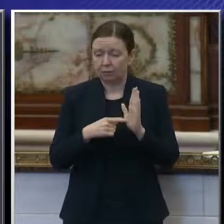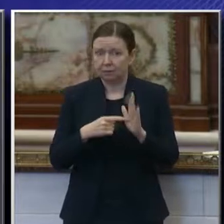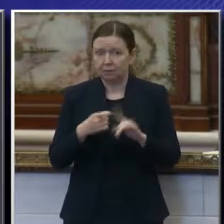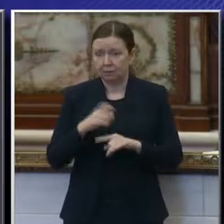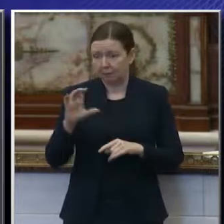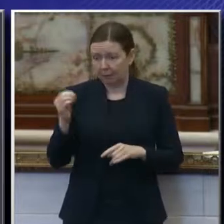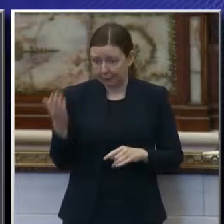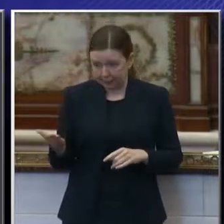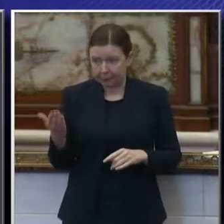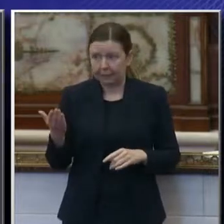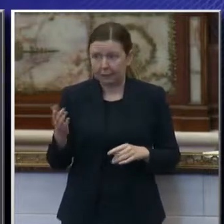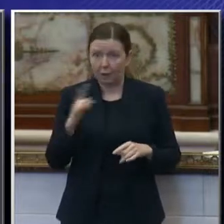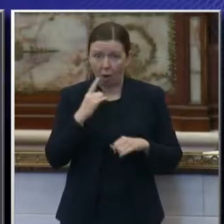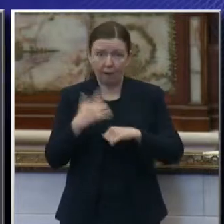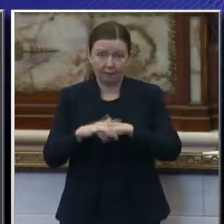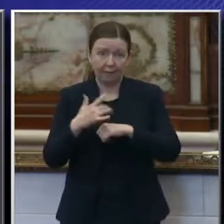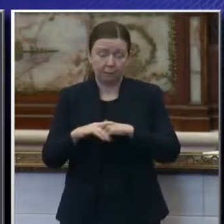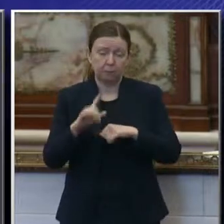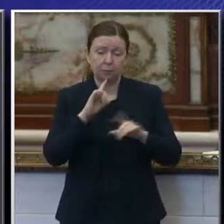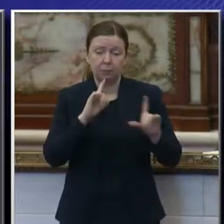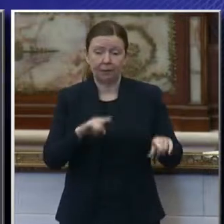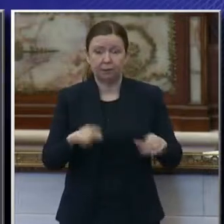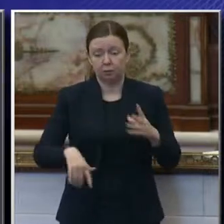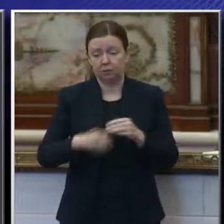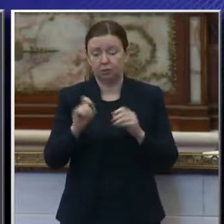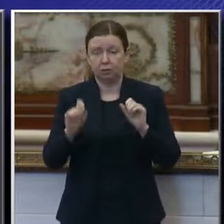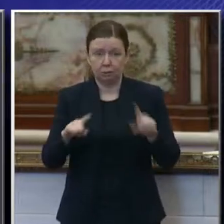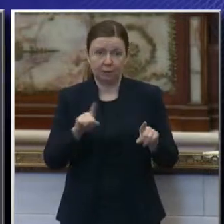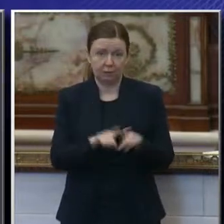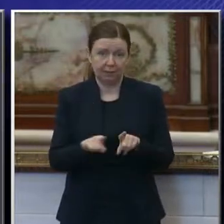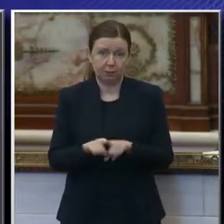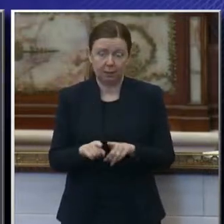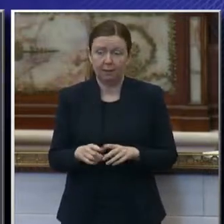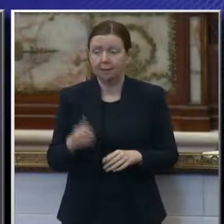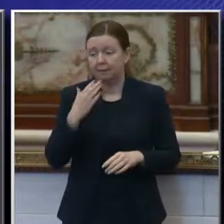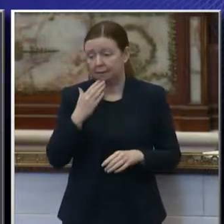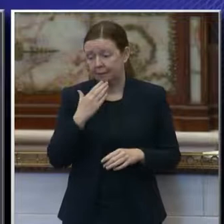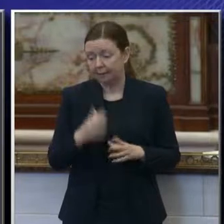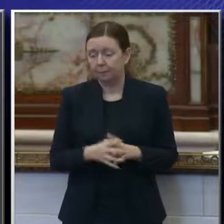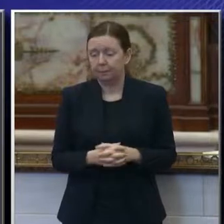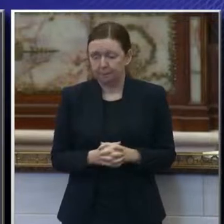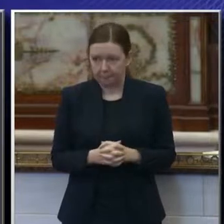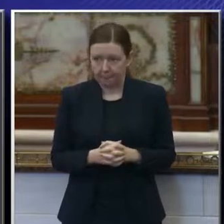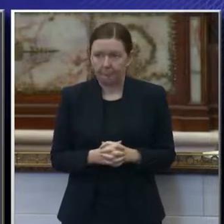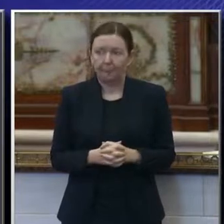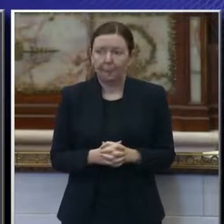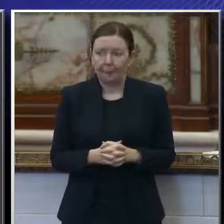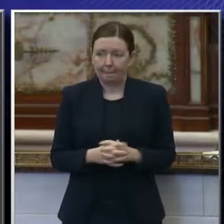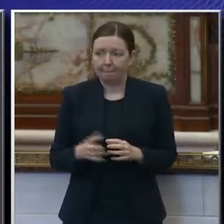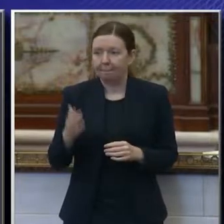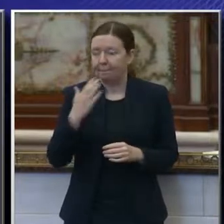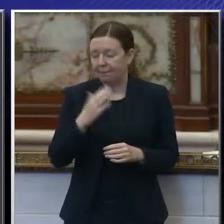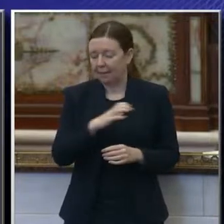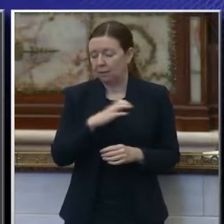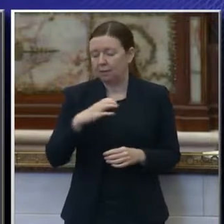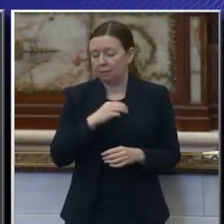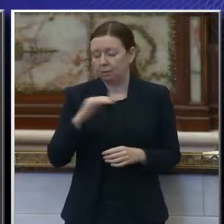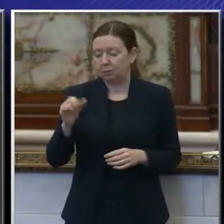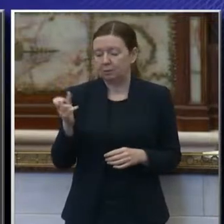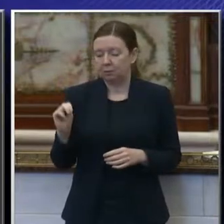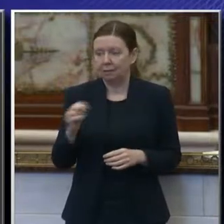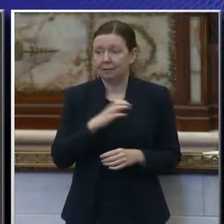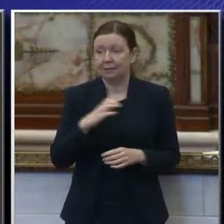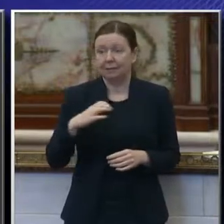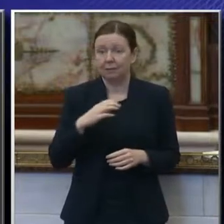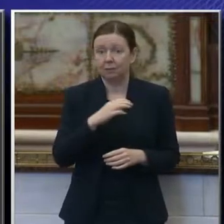and Stratley Romans are available to answer any additional questions as well. Thank you, Mr. Councilman. Chair. Thank you, Councilmember Johnson. Councilman